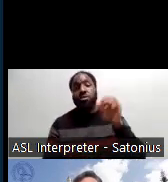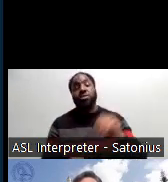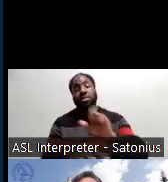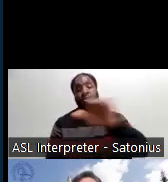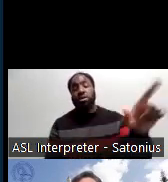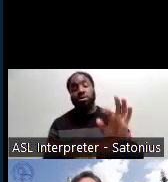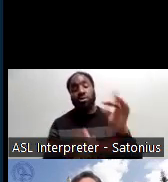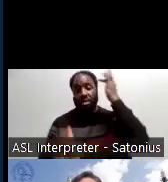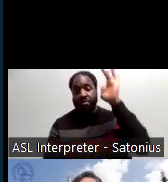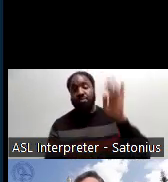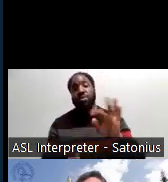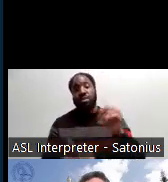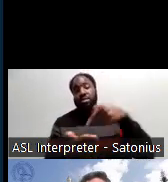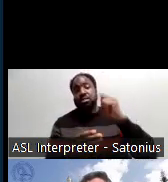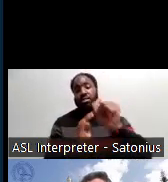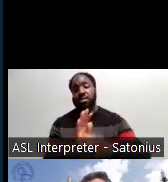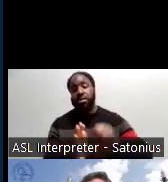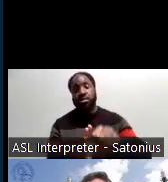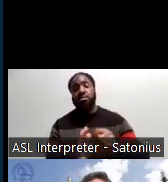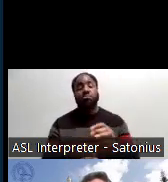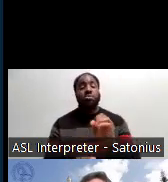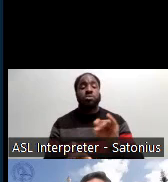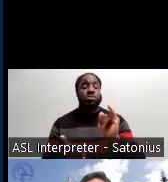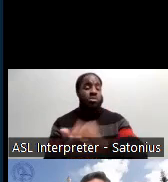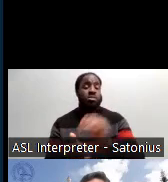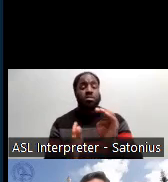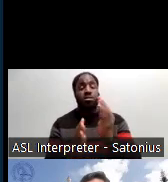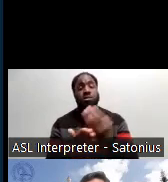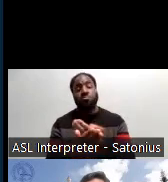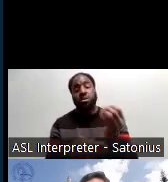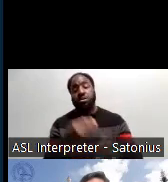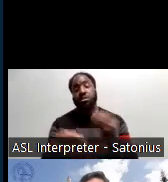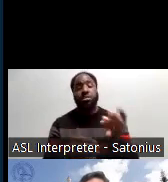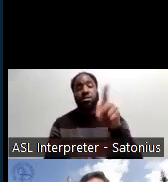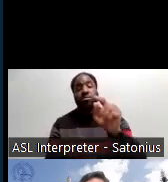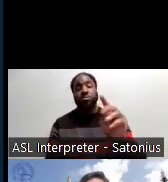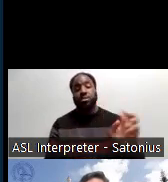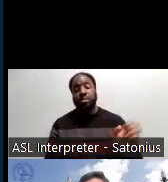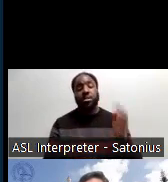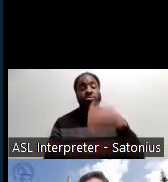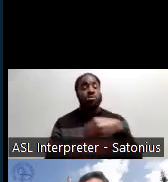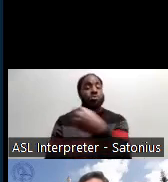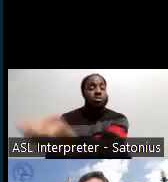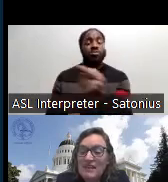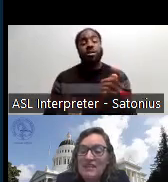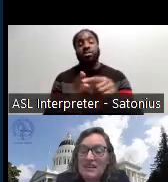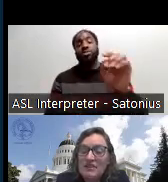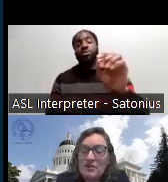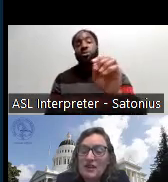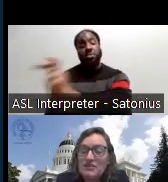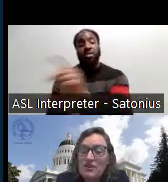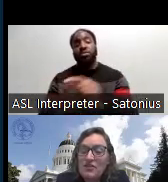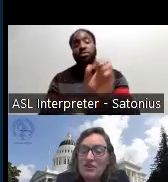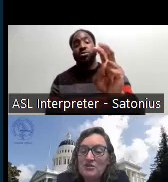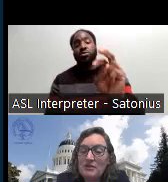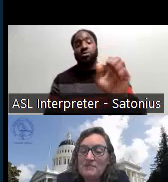at this time. So that's the budget update. Again, the beginning, not the end. I will hand it back to Susan. And thank you so